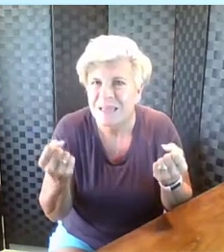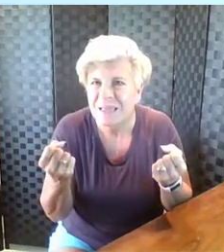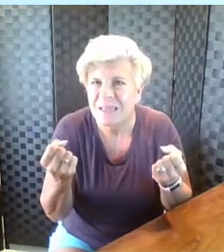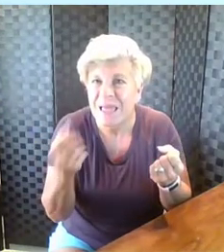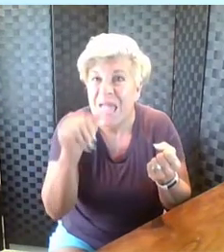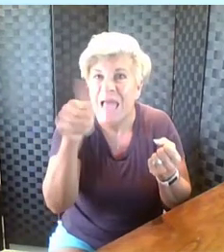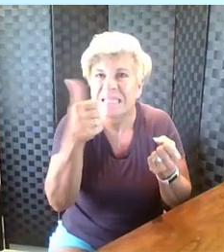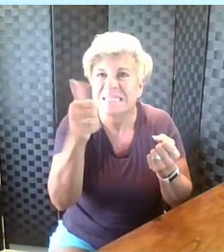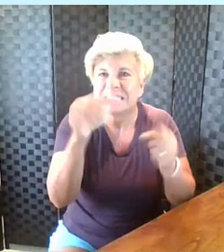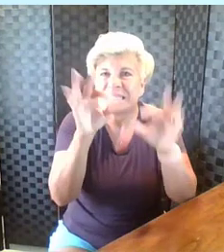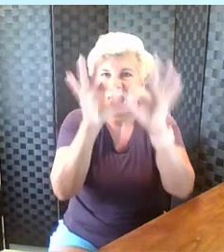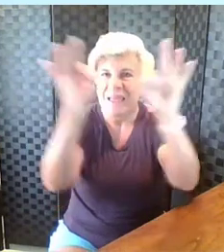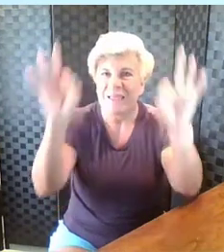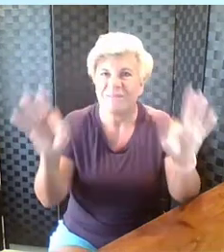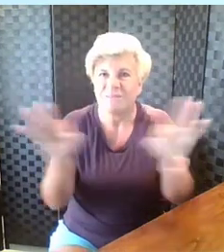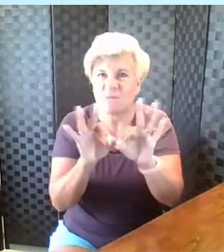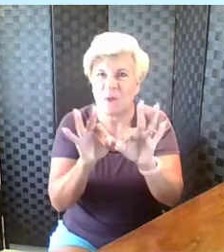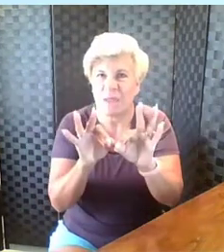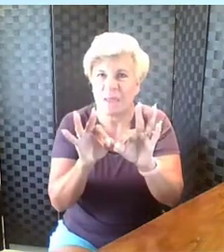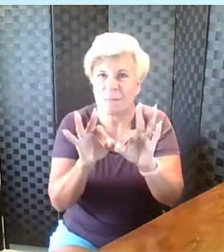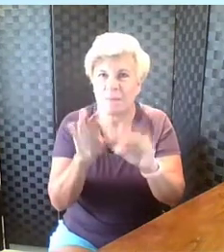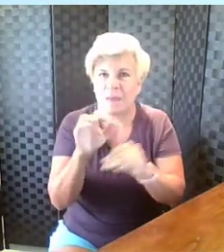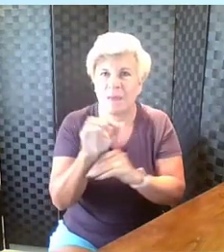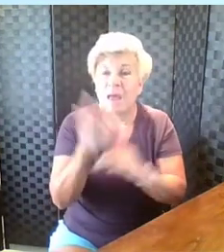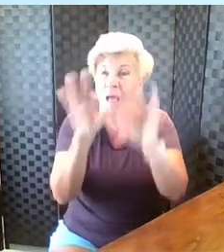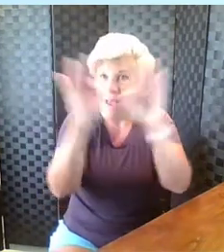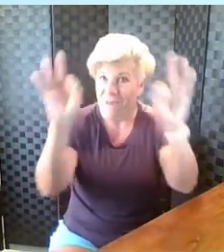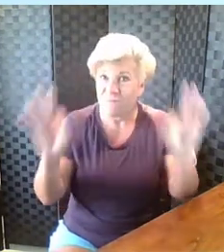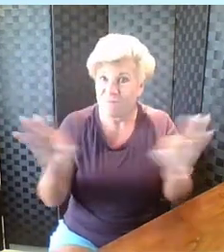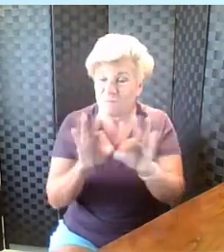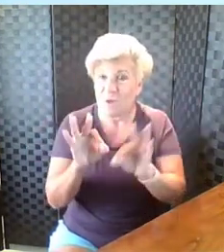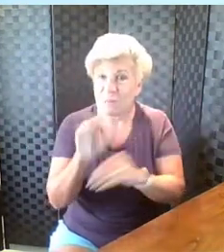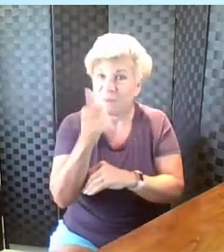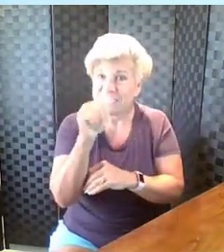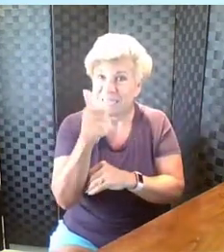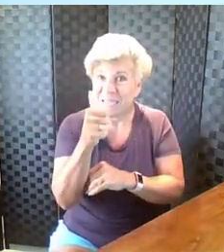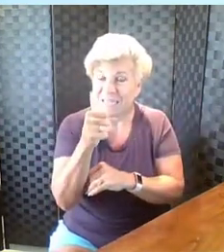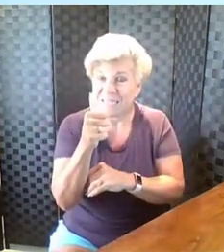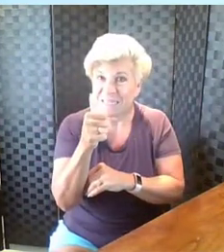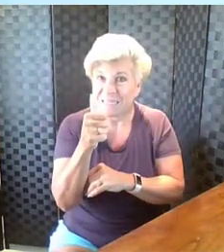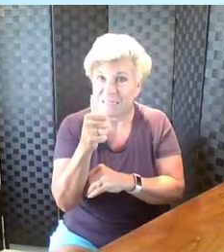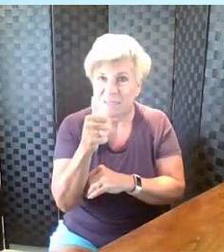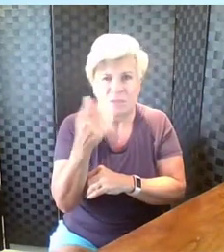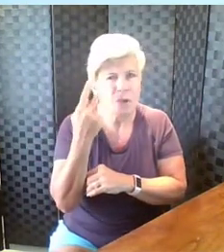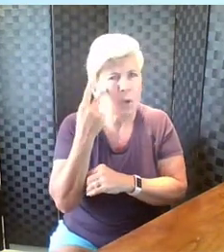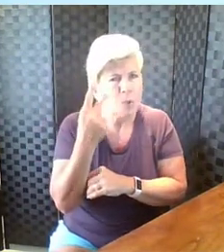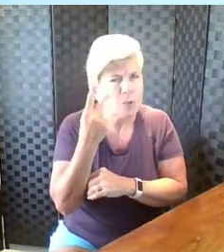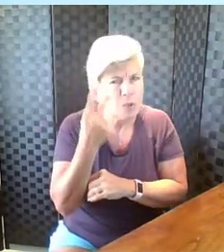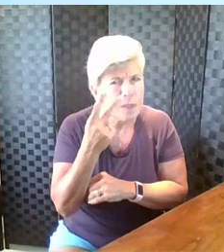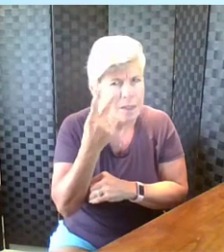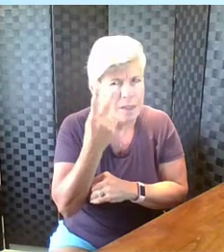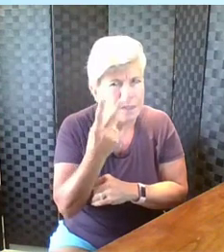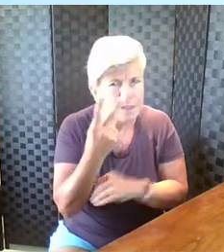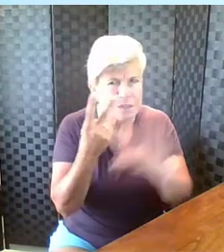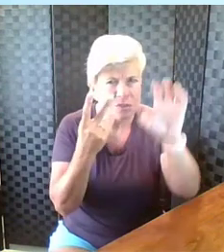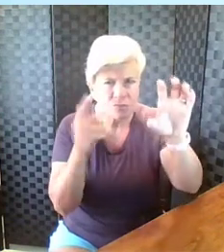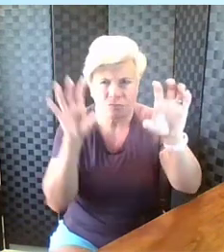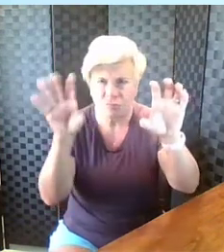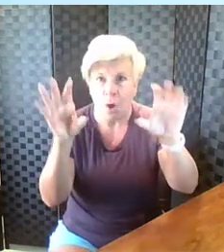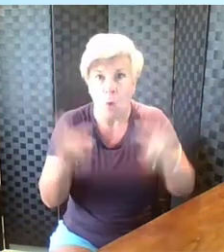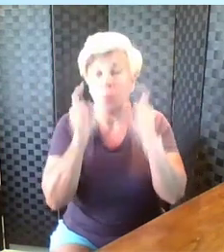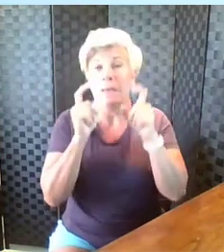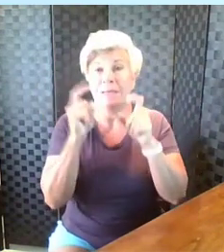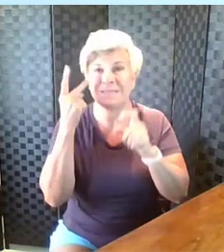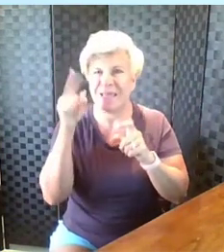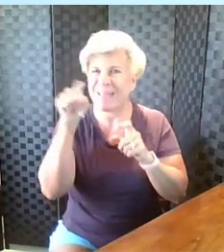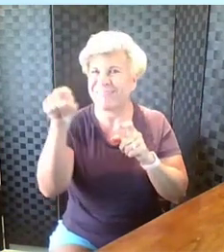And you're right, it's a 10 frame. And we know that a 10 frame is a frame of 10. So just by looking at these two, very quickly I can